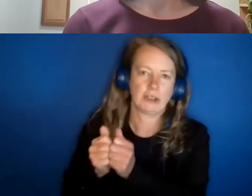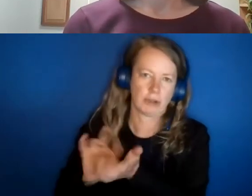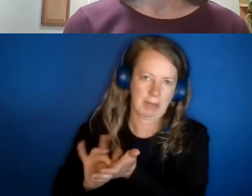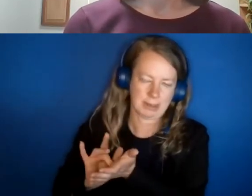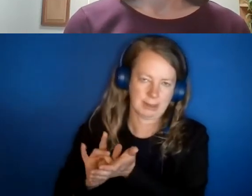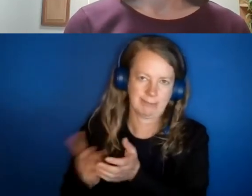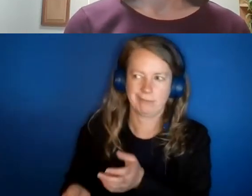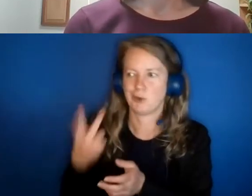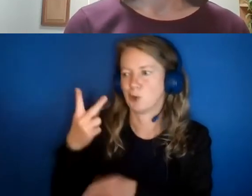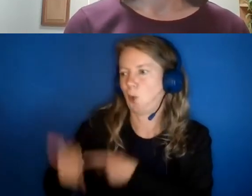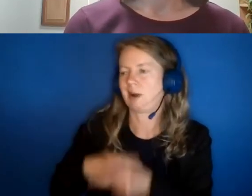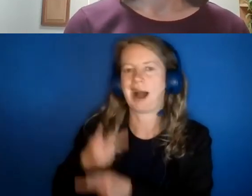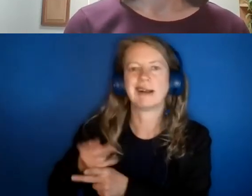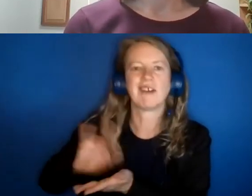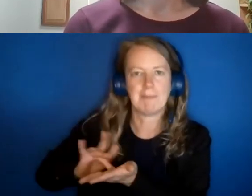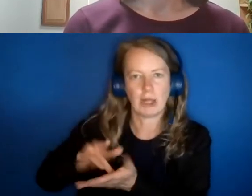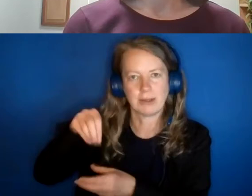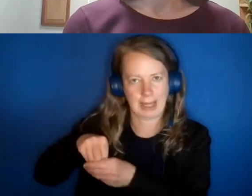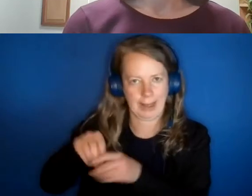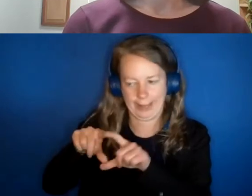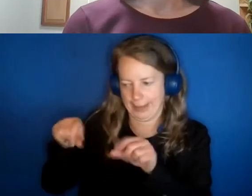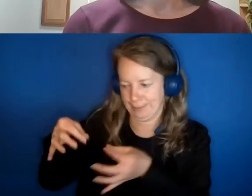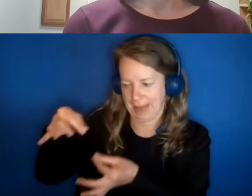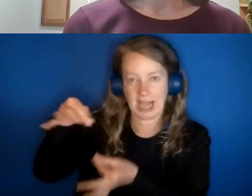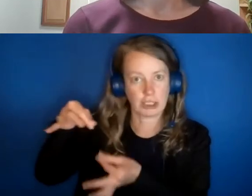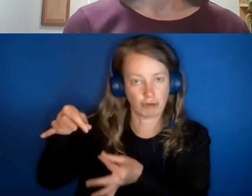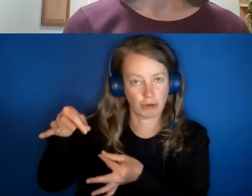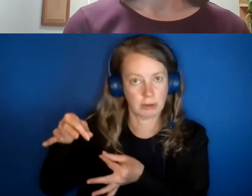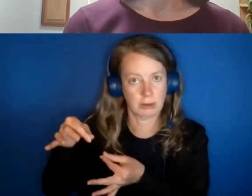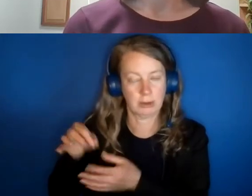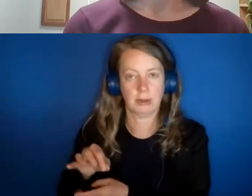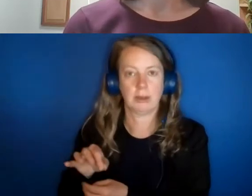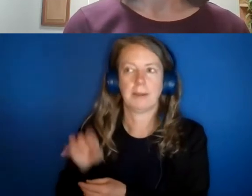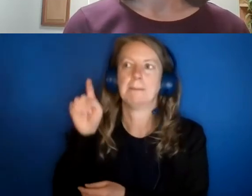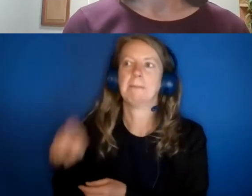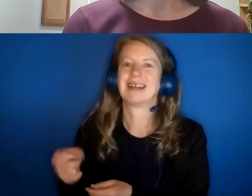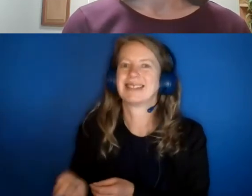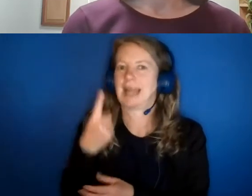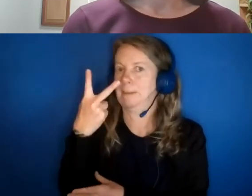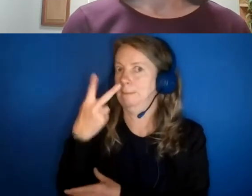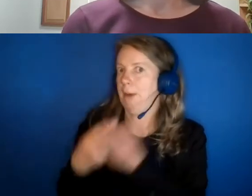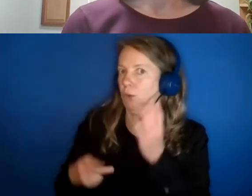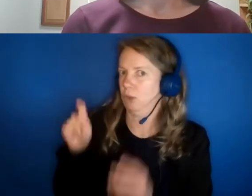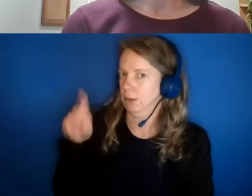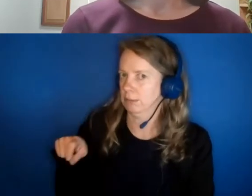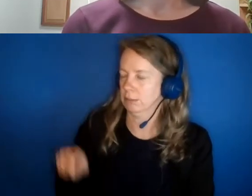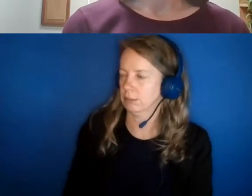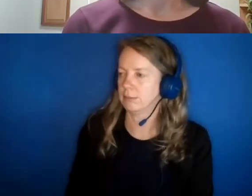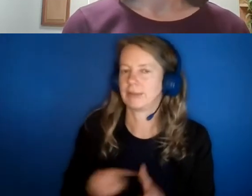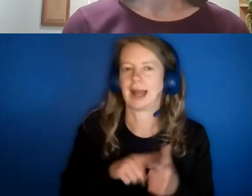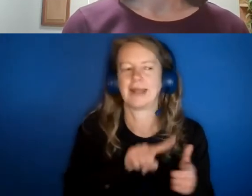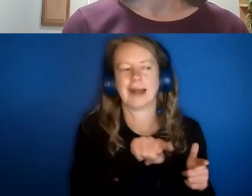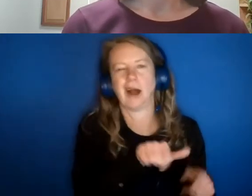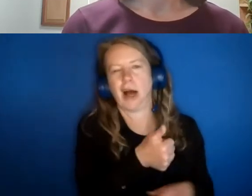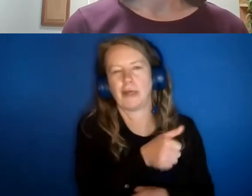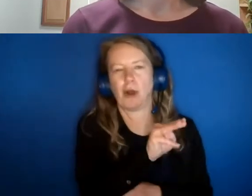two types of pills that come in the package. Very important that you take both of those. And then Molnupiravir